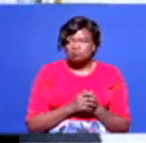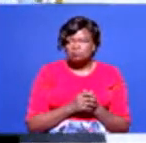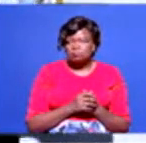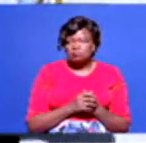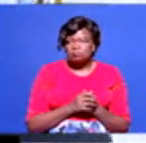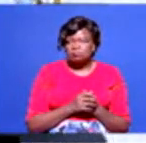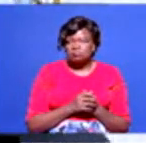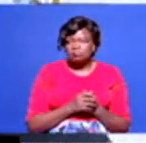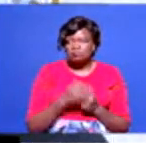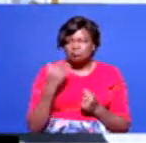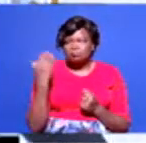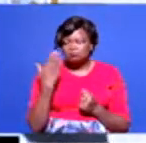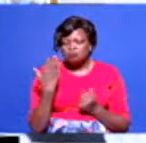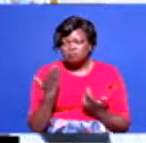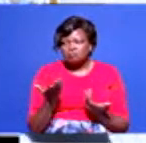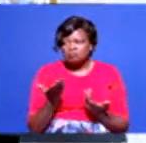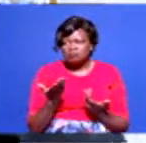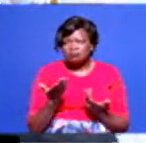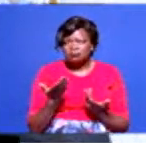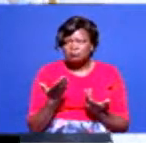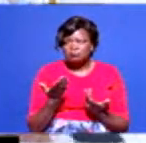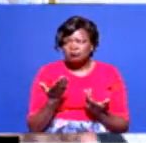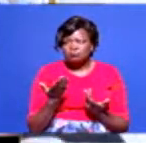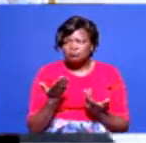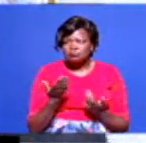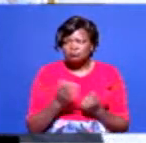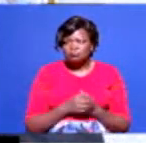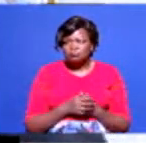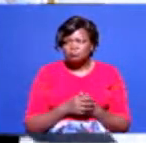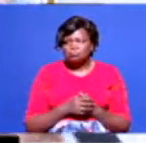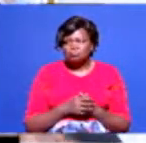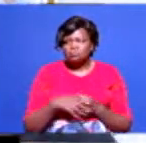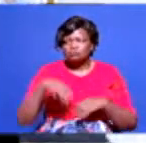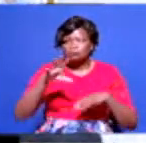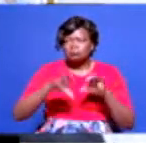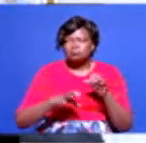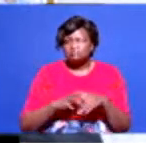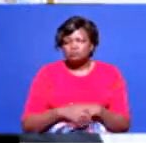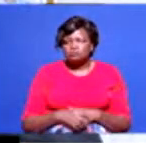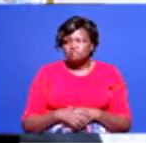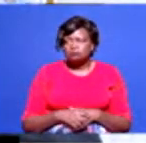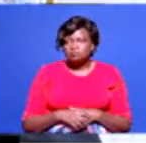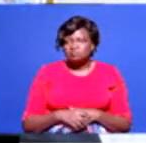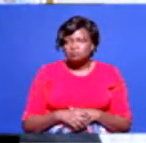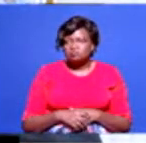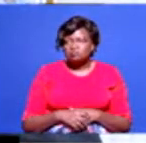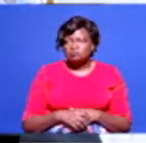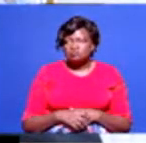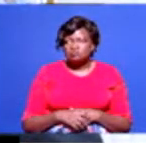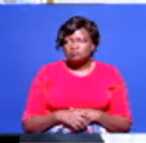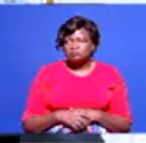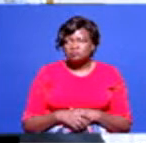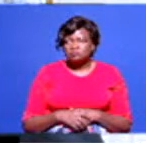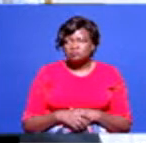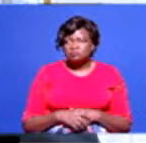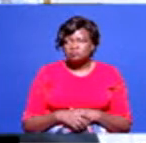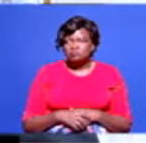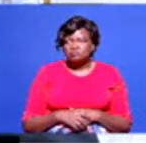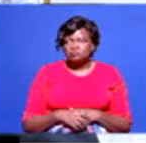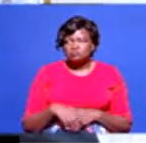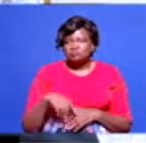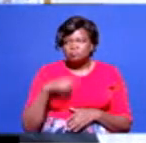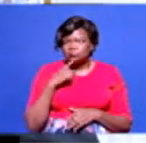the speech, you know, the speech draft. You normally prepare draft." And I told him,